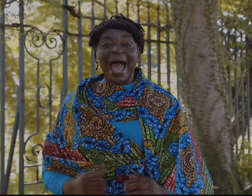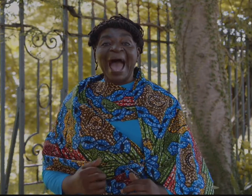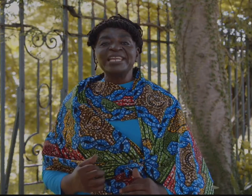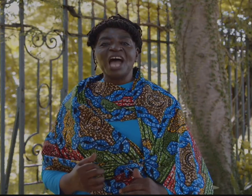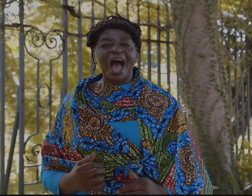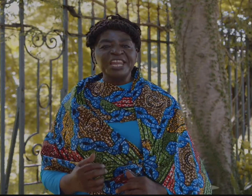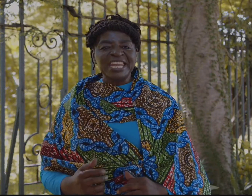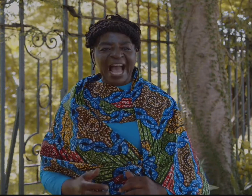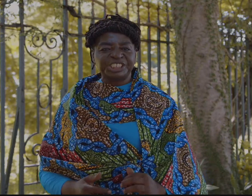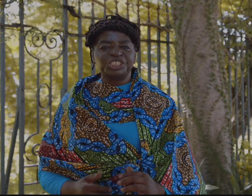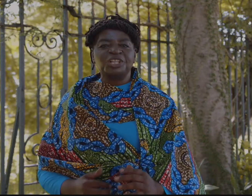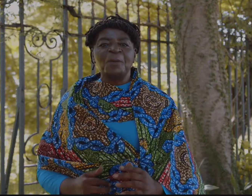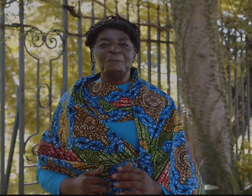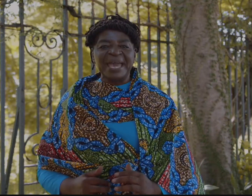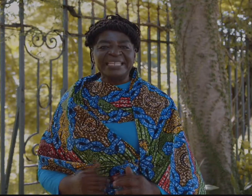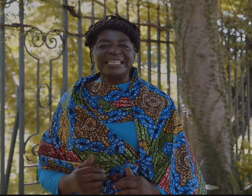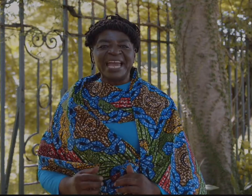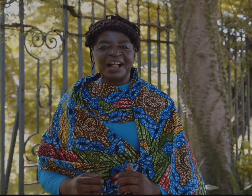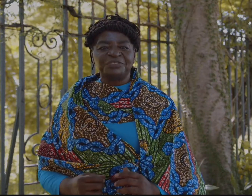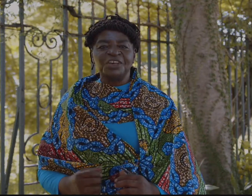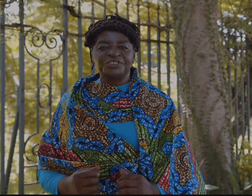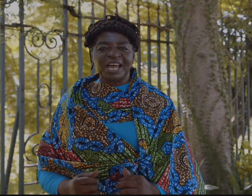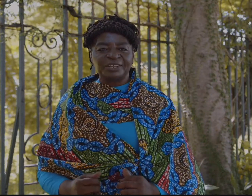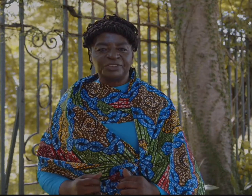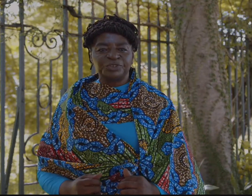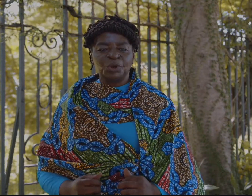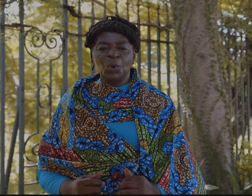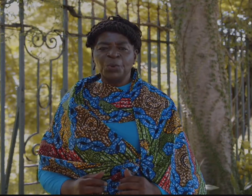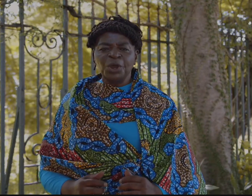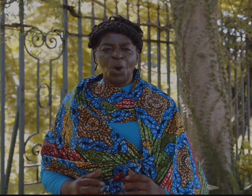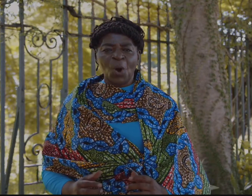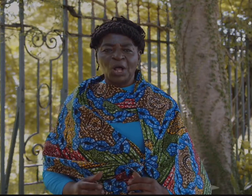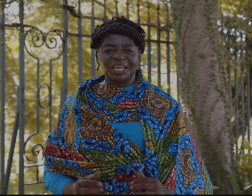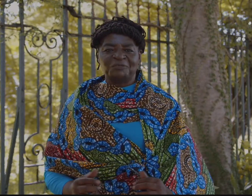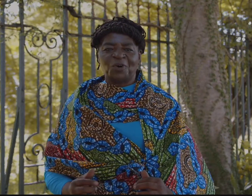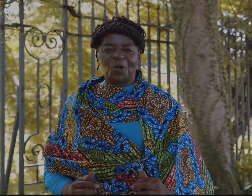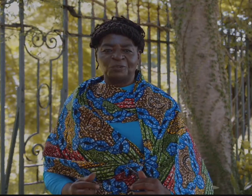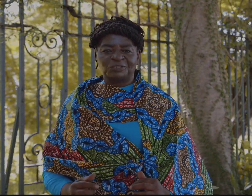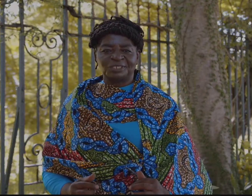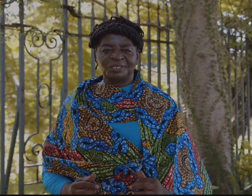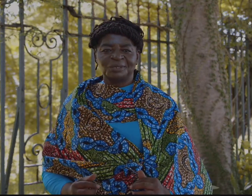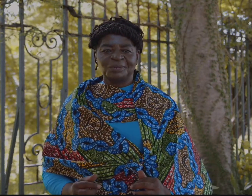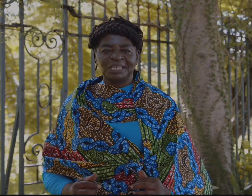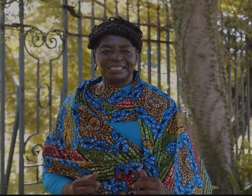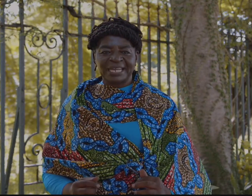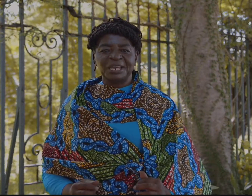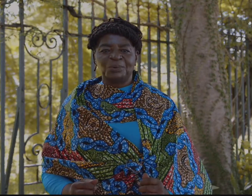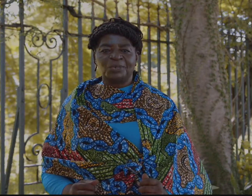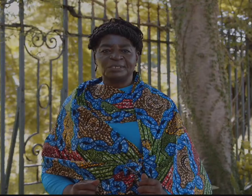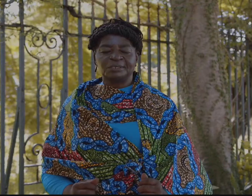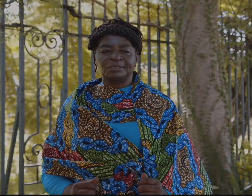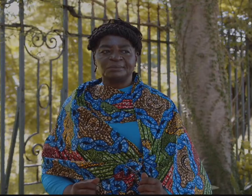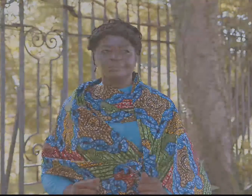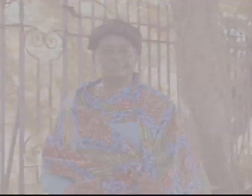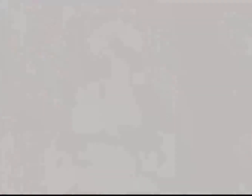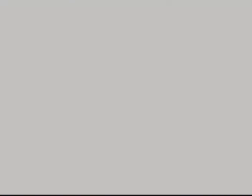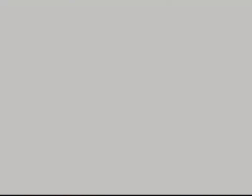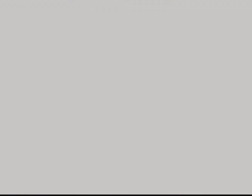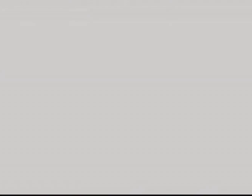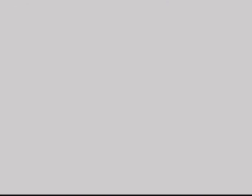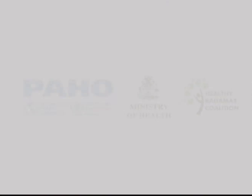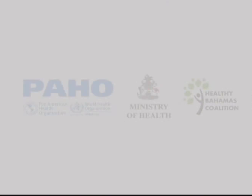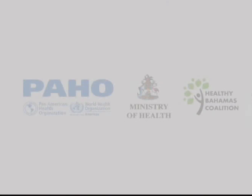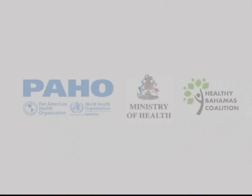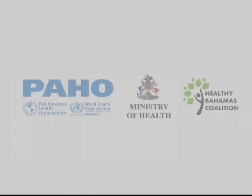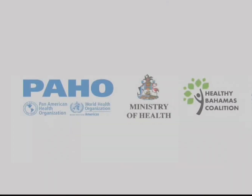well-being and our national mental health status. We're all involved. It's that important.